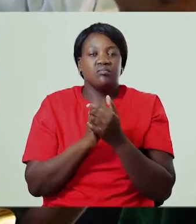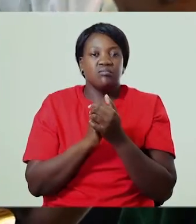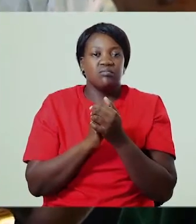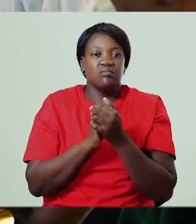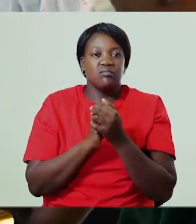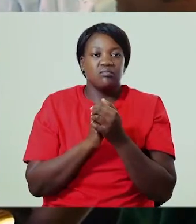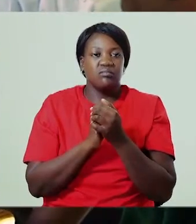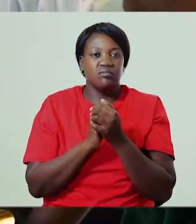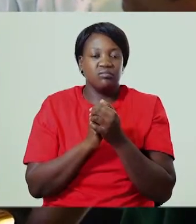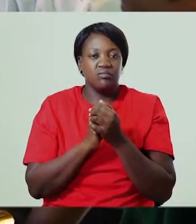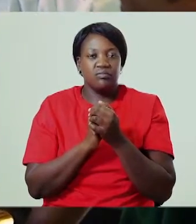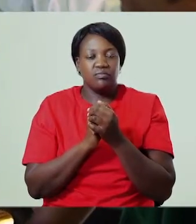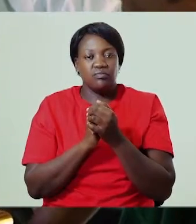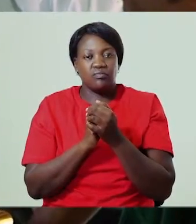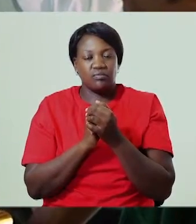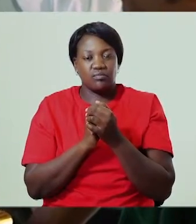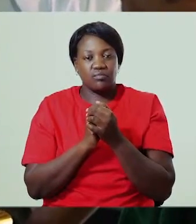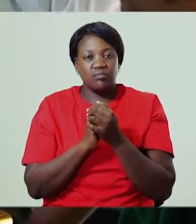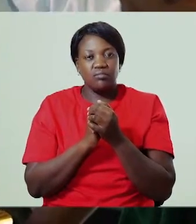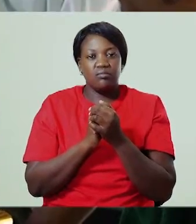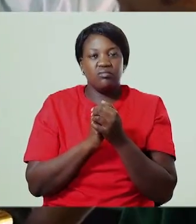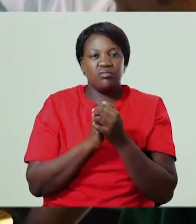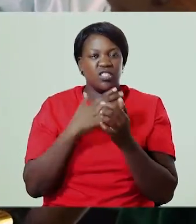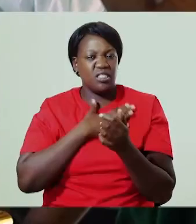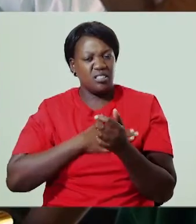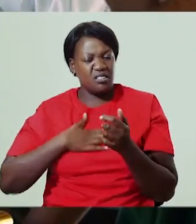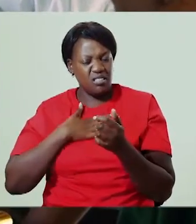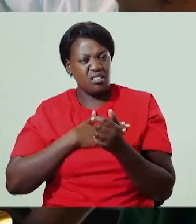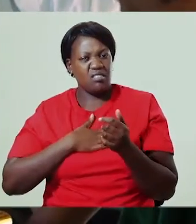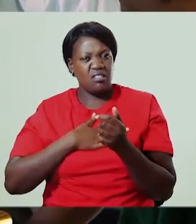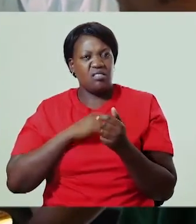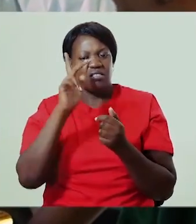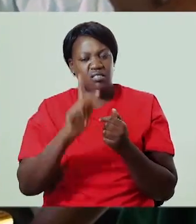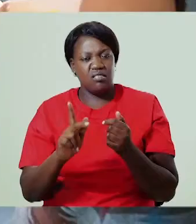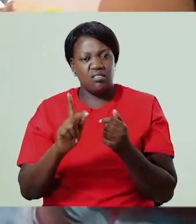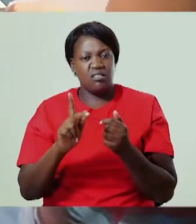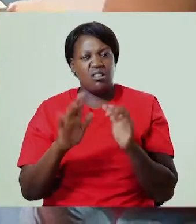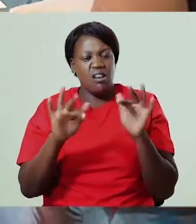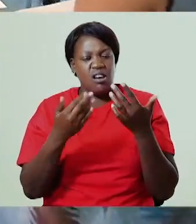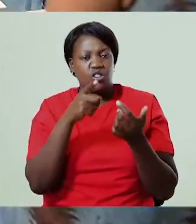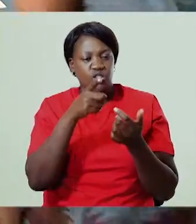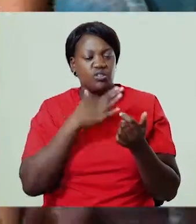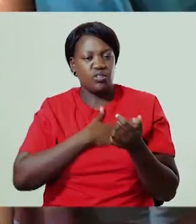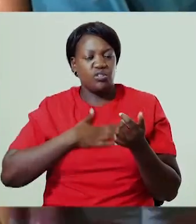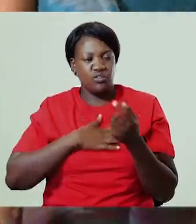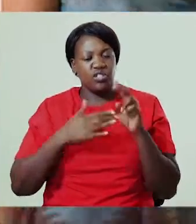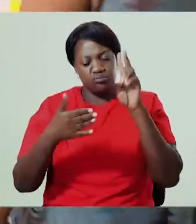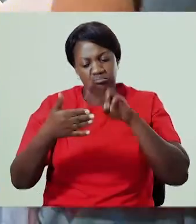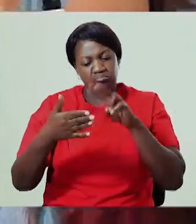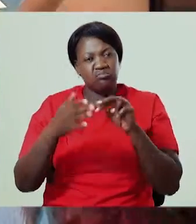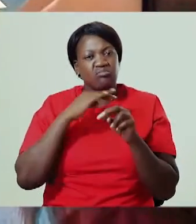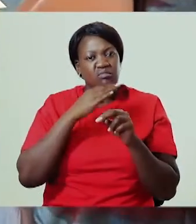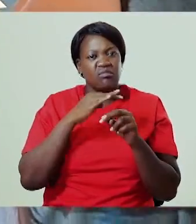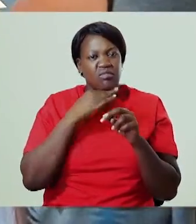the desired atmosphere, meaning the mood I was feeling while reading the story. For example, I